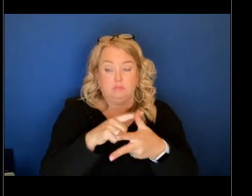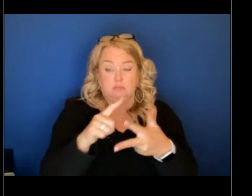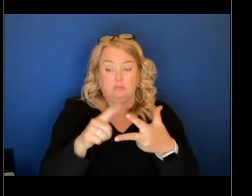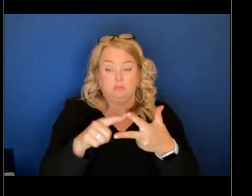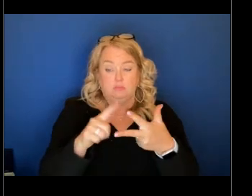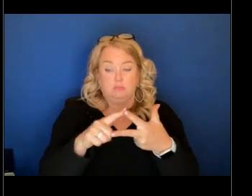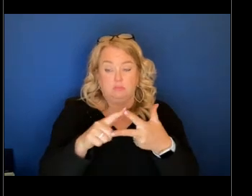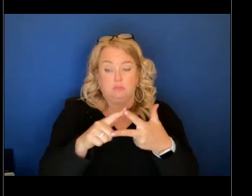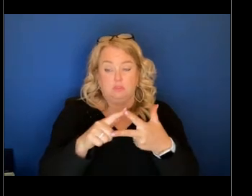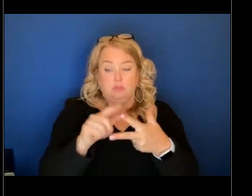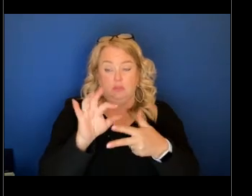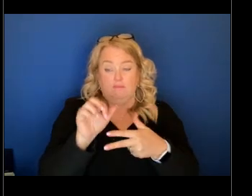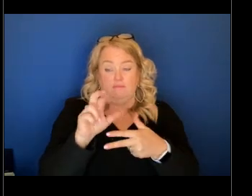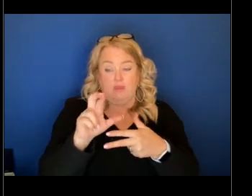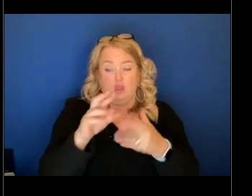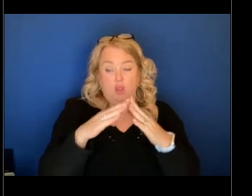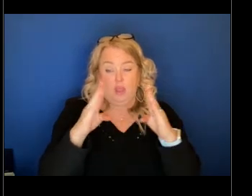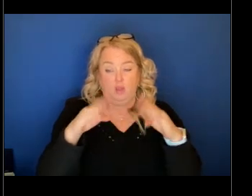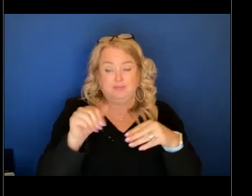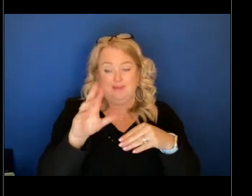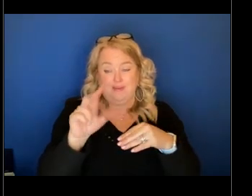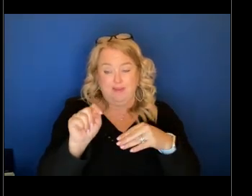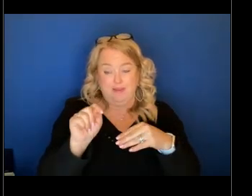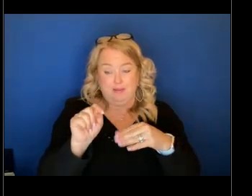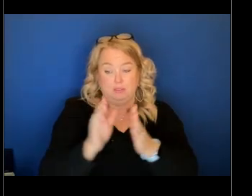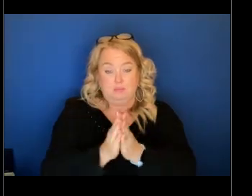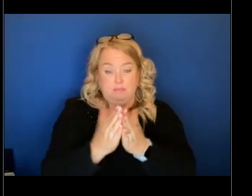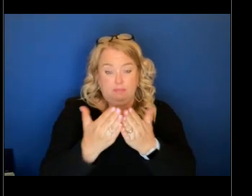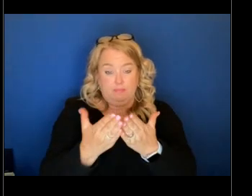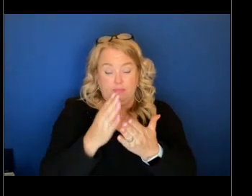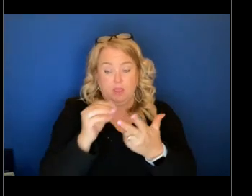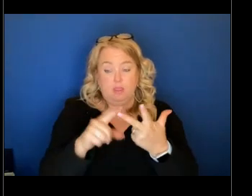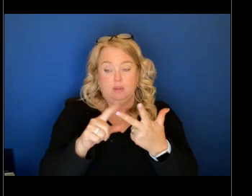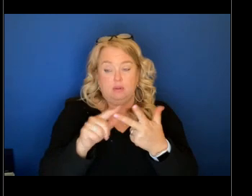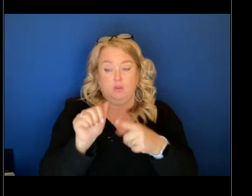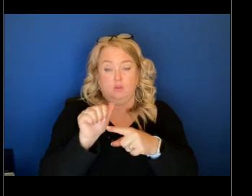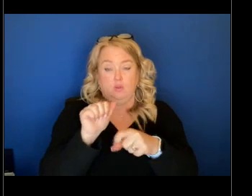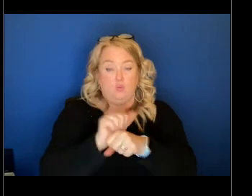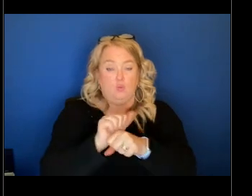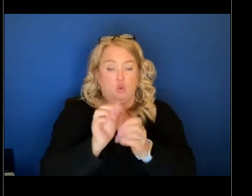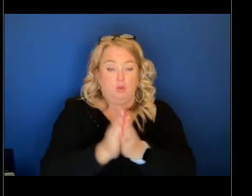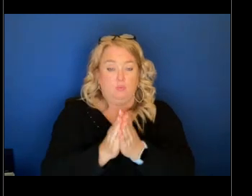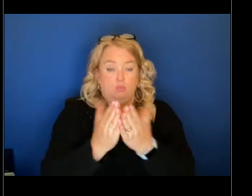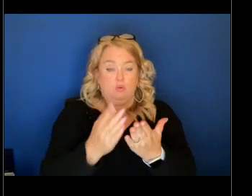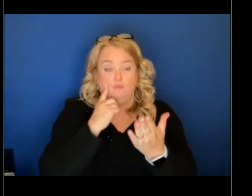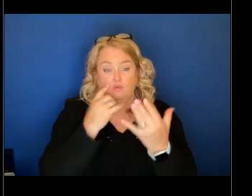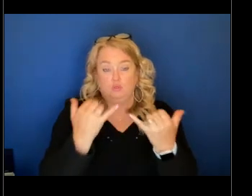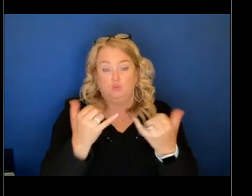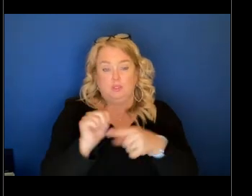Act Design Manual, and the workbook for today's training.